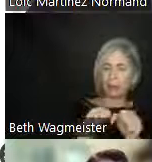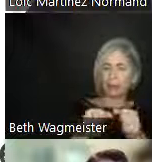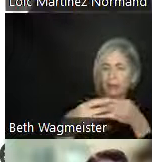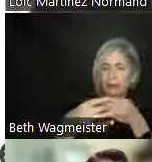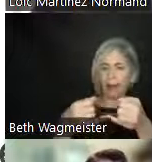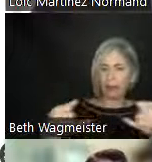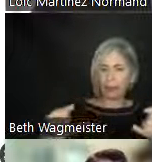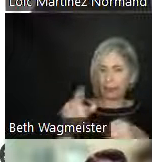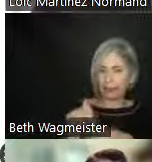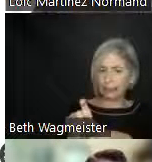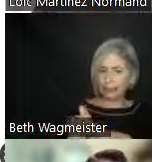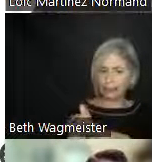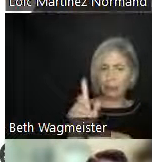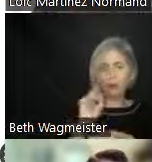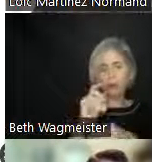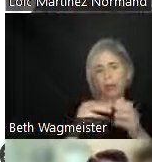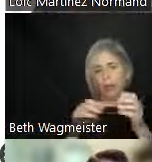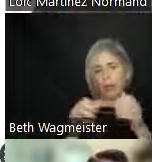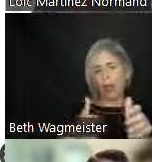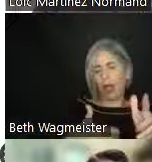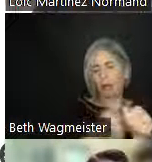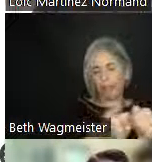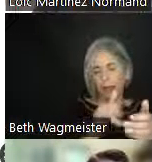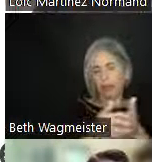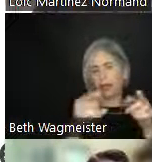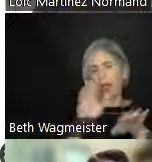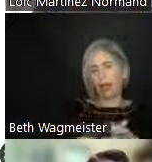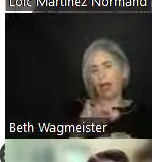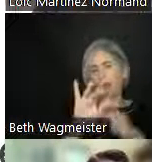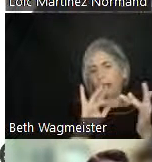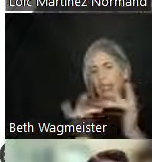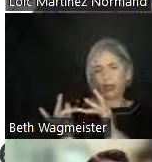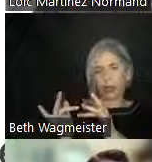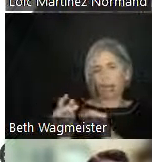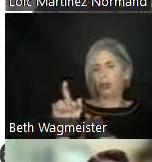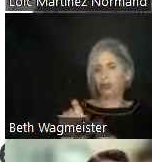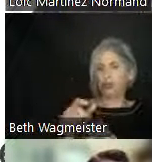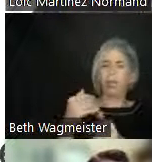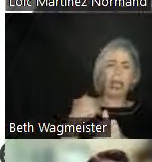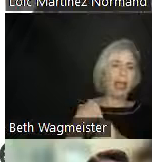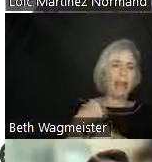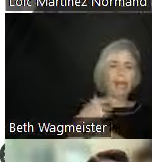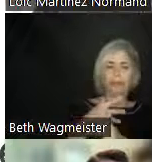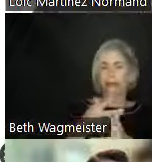that you need? Because there's going to be regular updates with anything that's on the internet. So we need to have something that keeps up